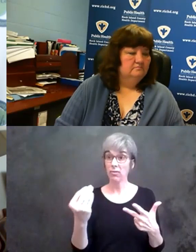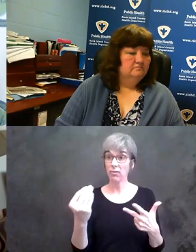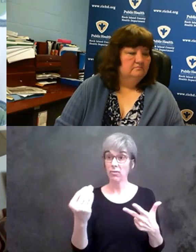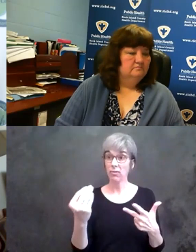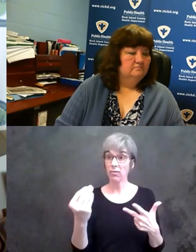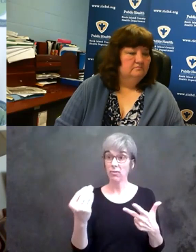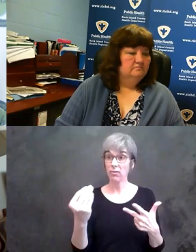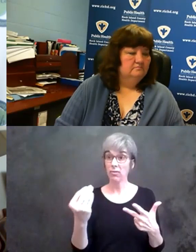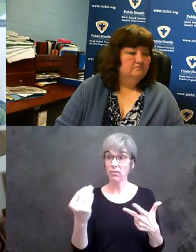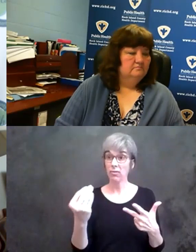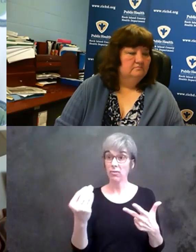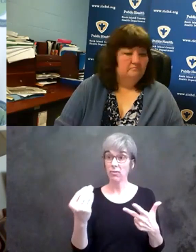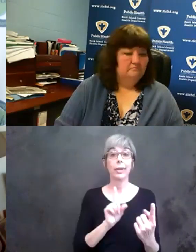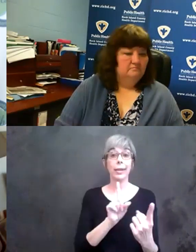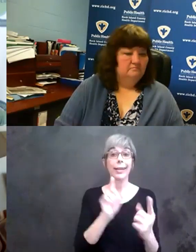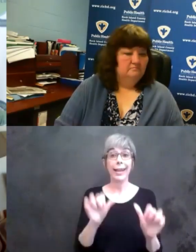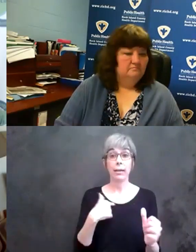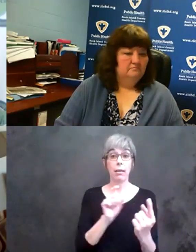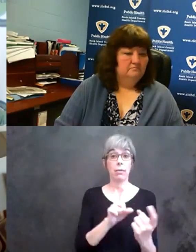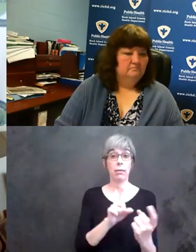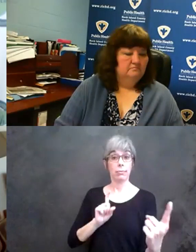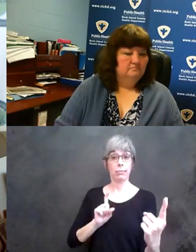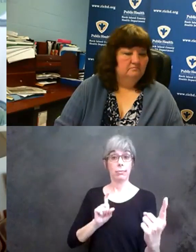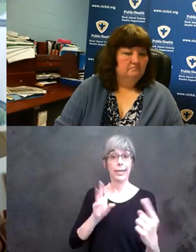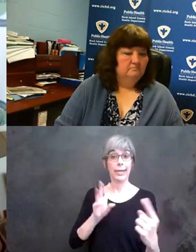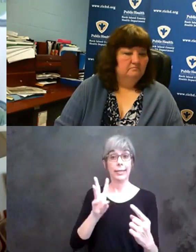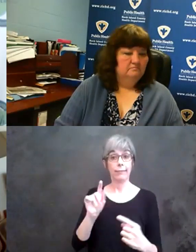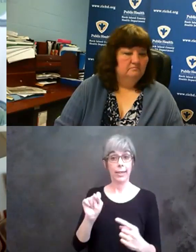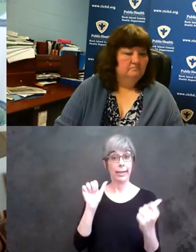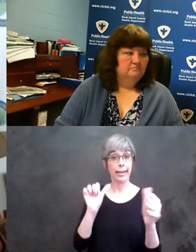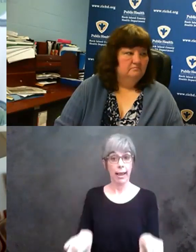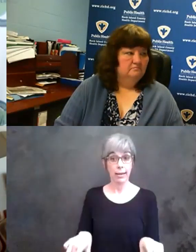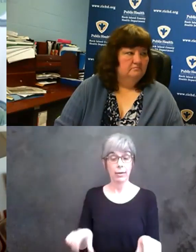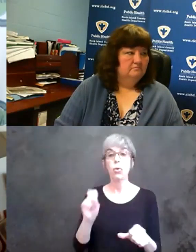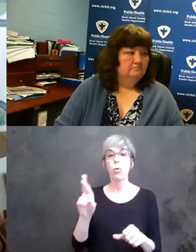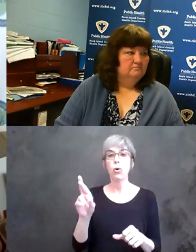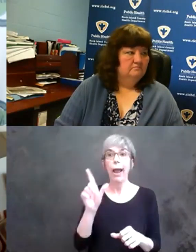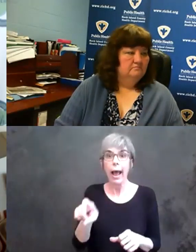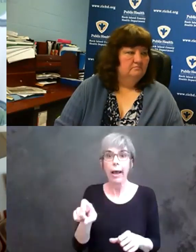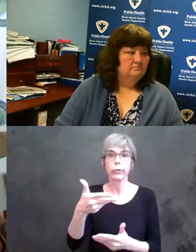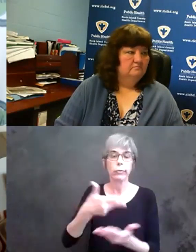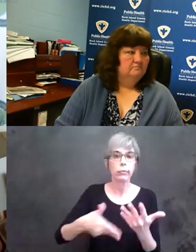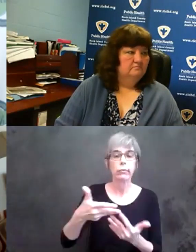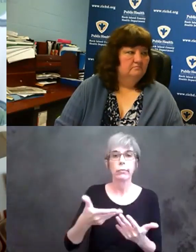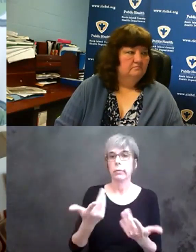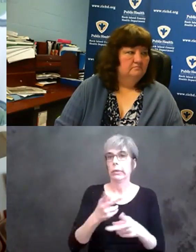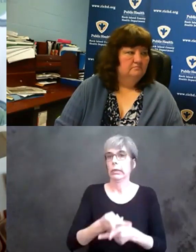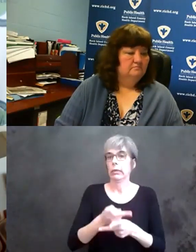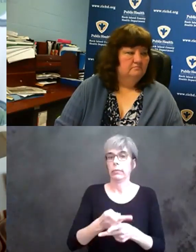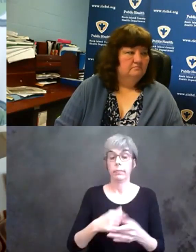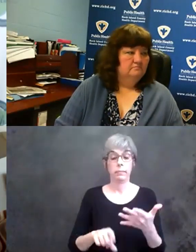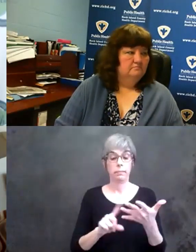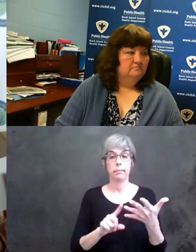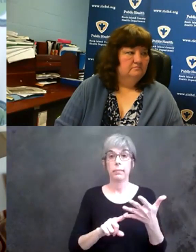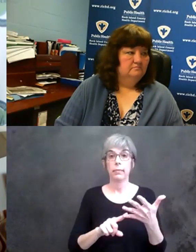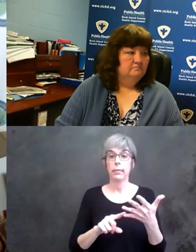Social distancing. Will I be able to keep at least 6 feet of physical distance between myself and others while I'm out? And hand hygiene. Will I be able